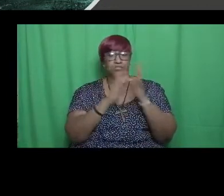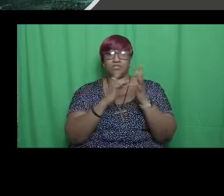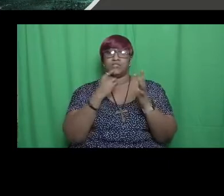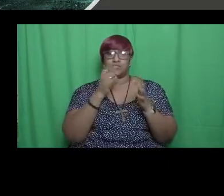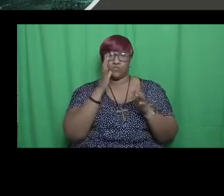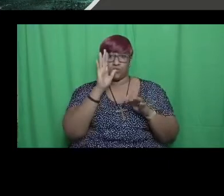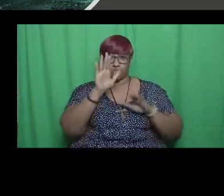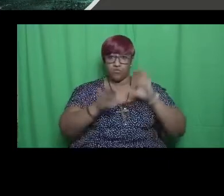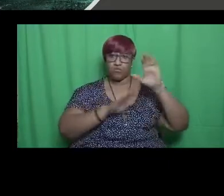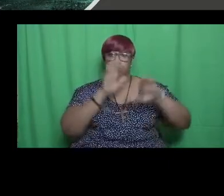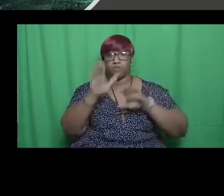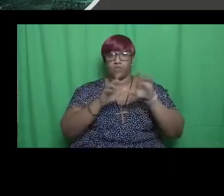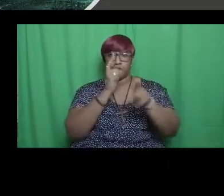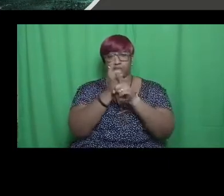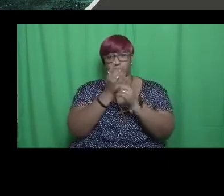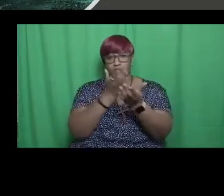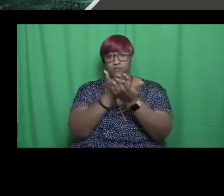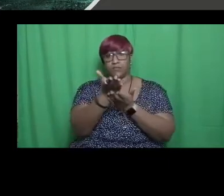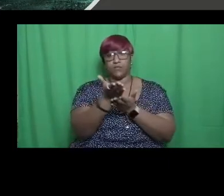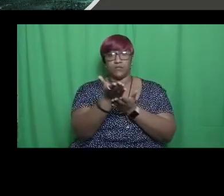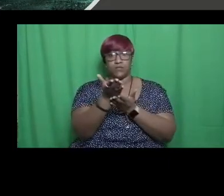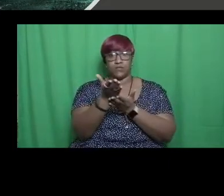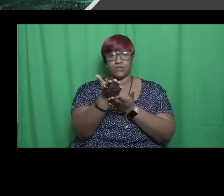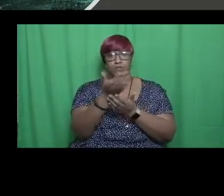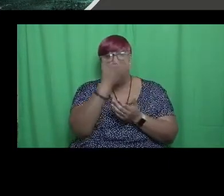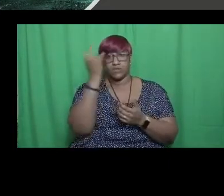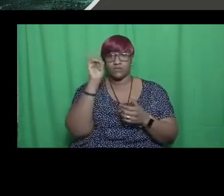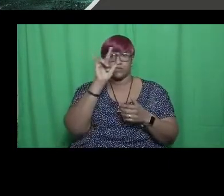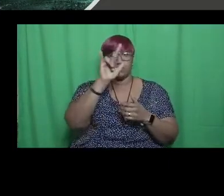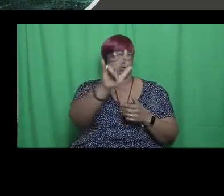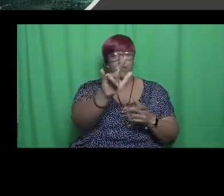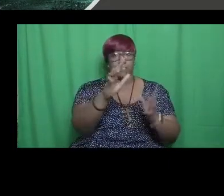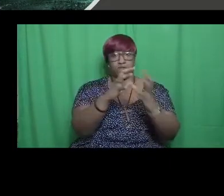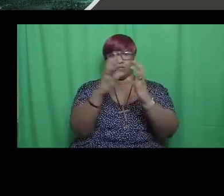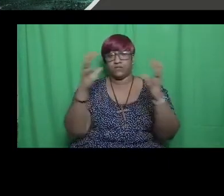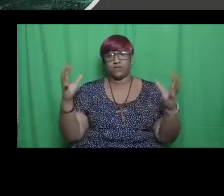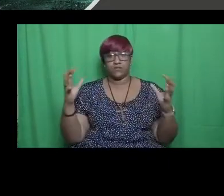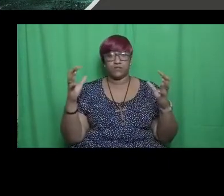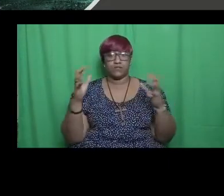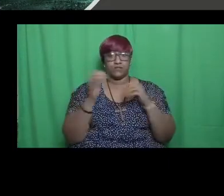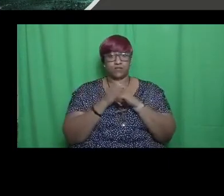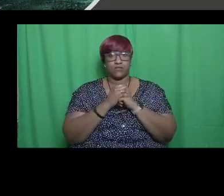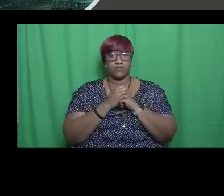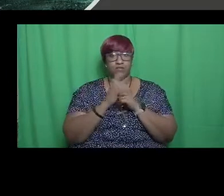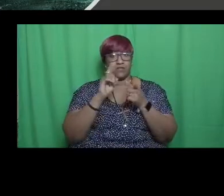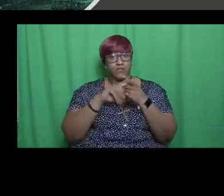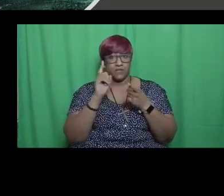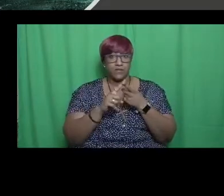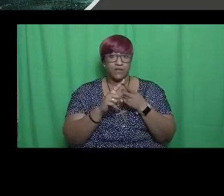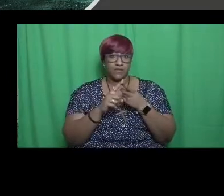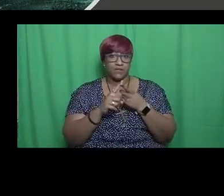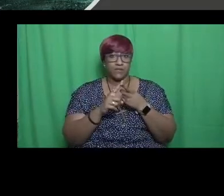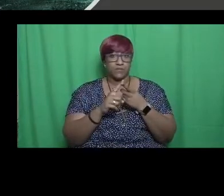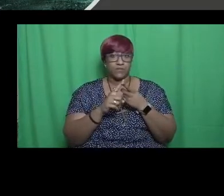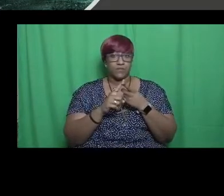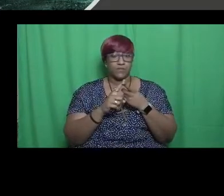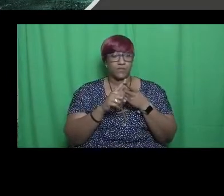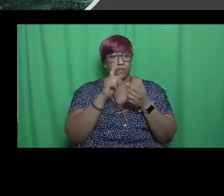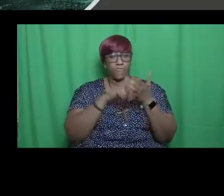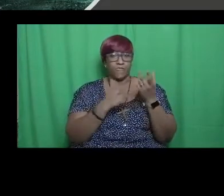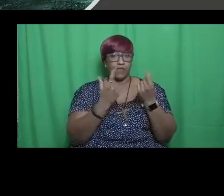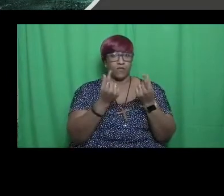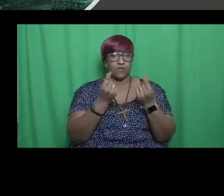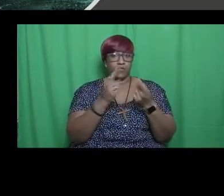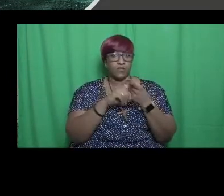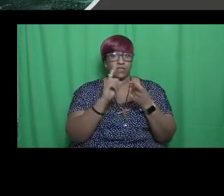will walk right through it because I love you so much. And then what he will do